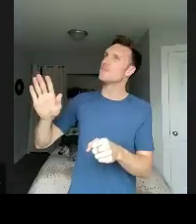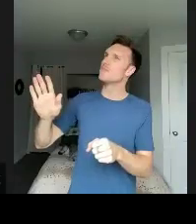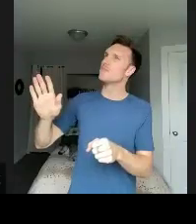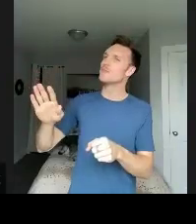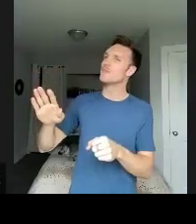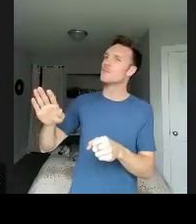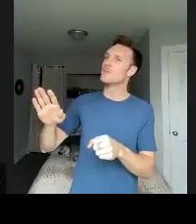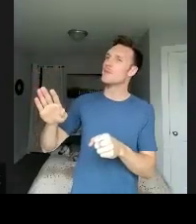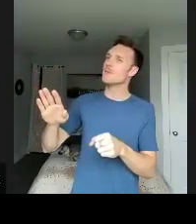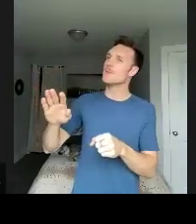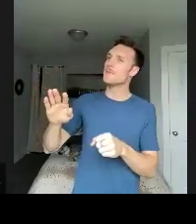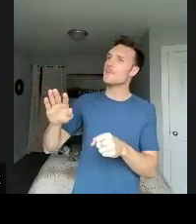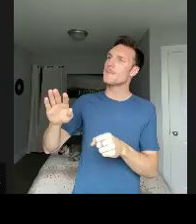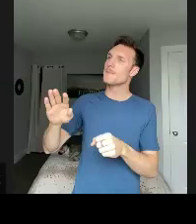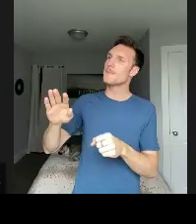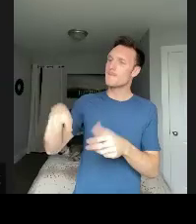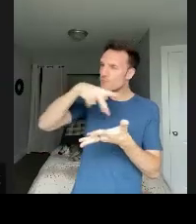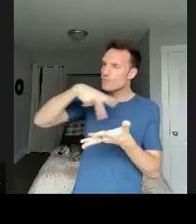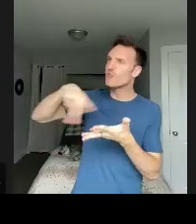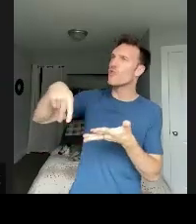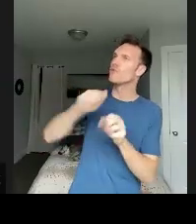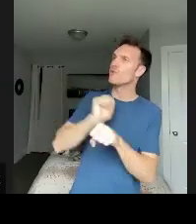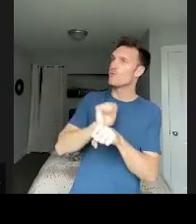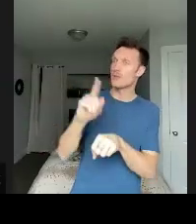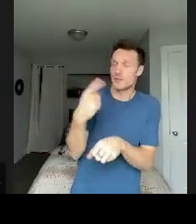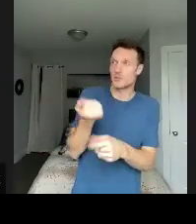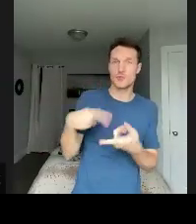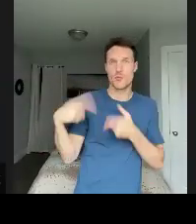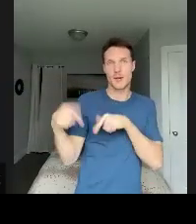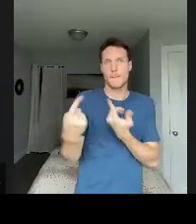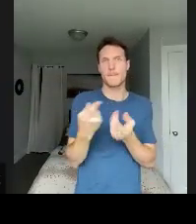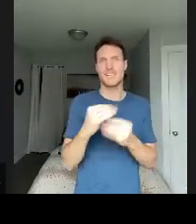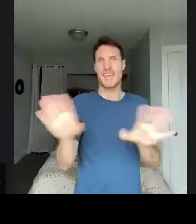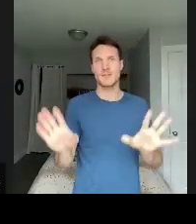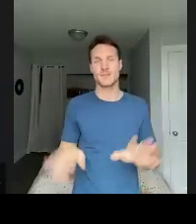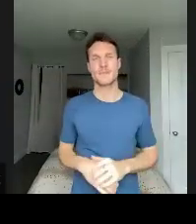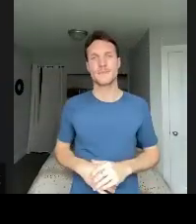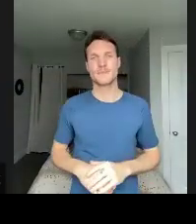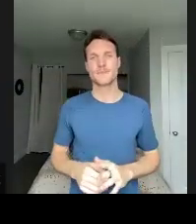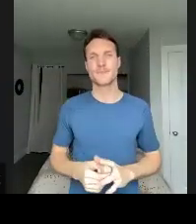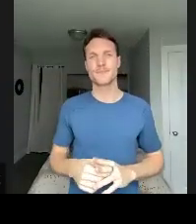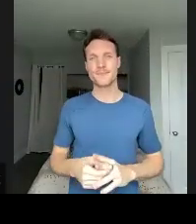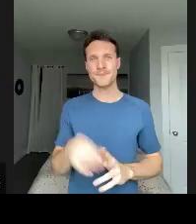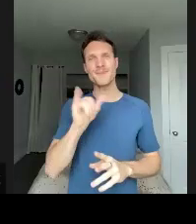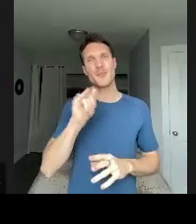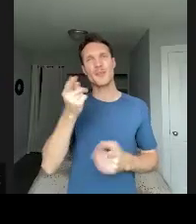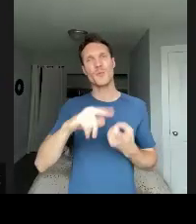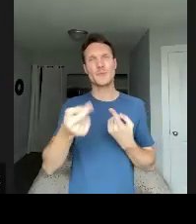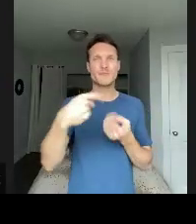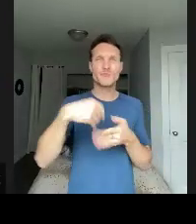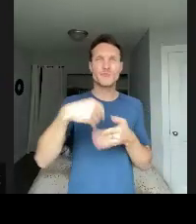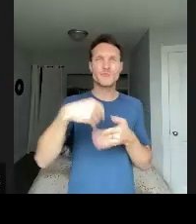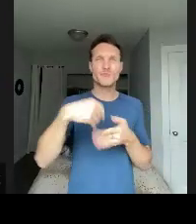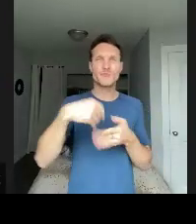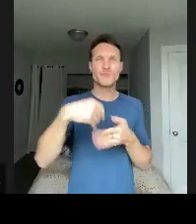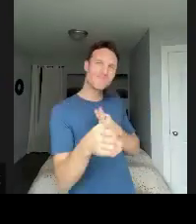that whatever route we do go down, that it's done carefully and